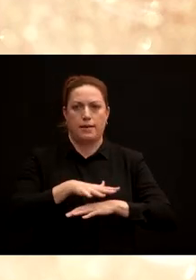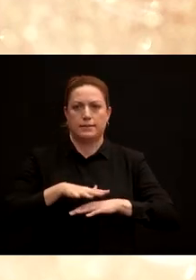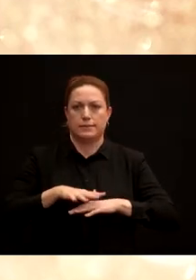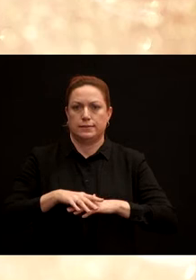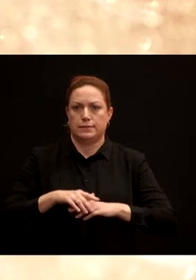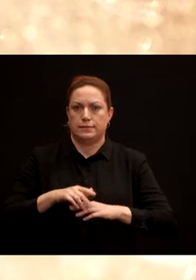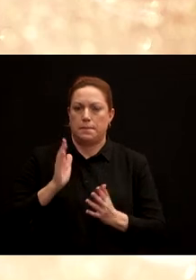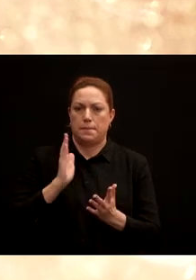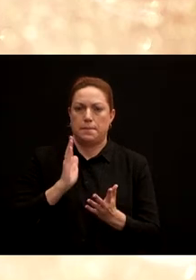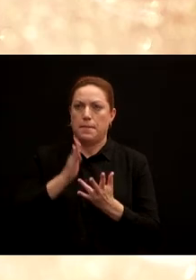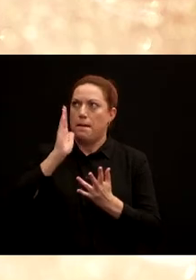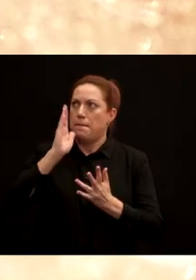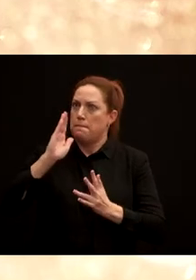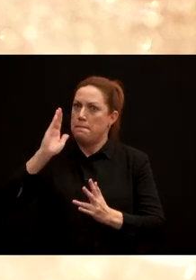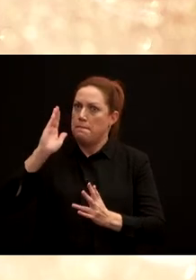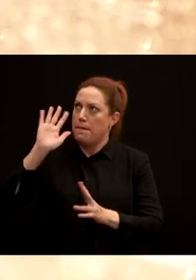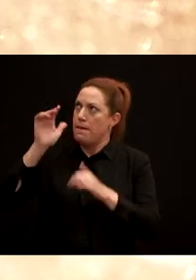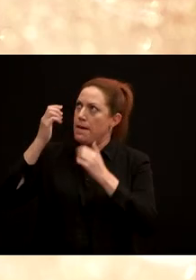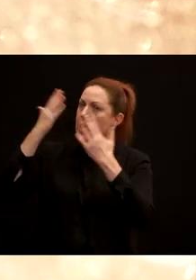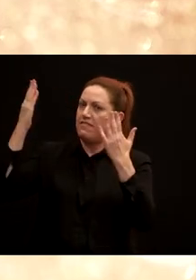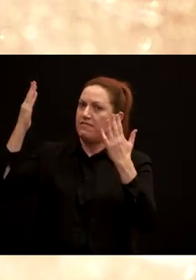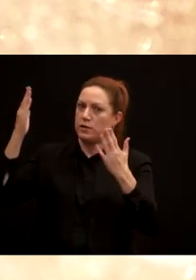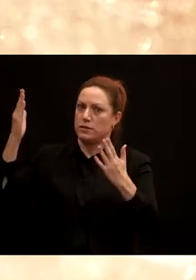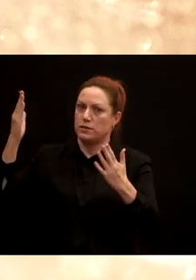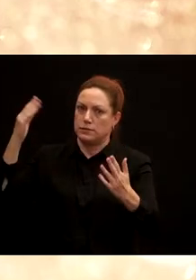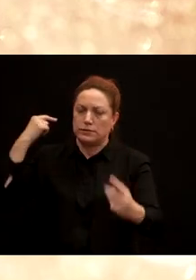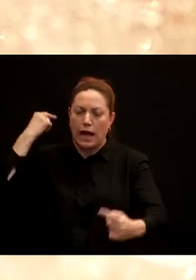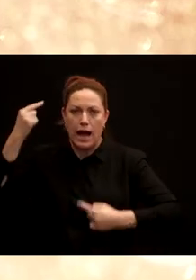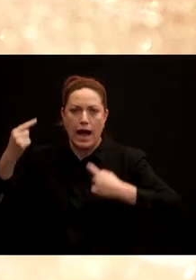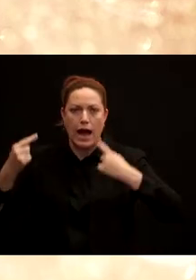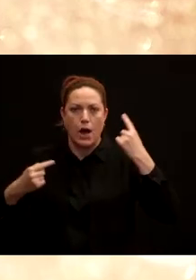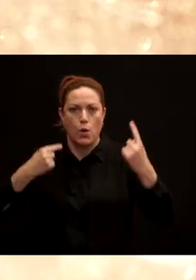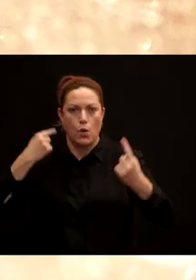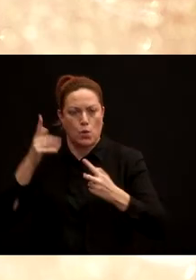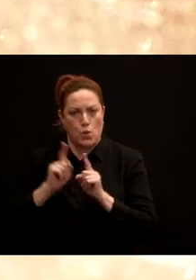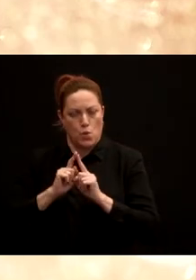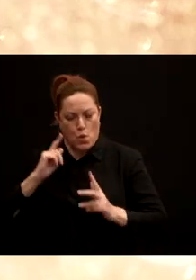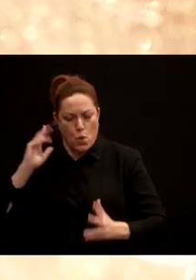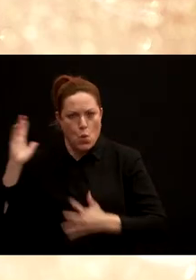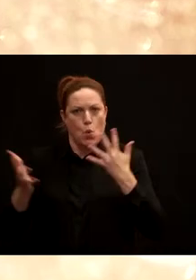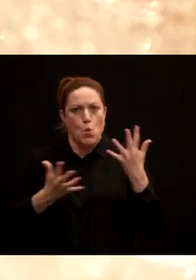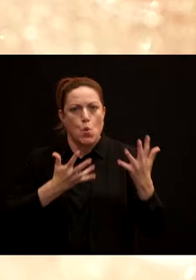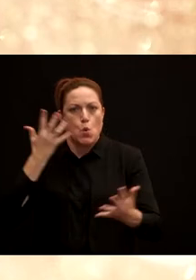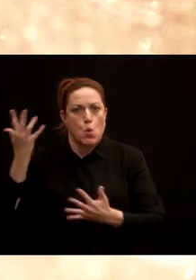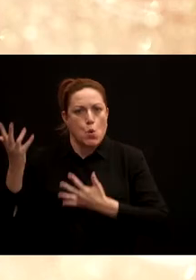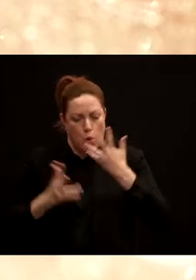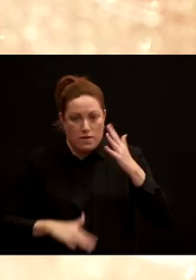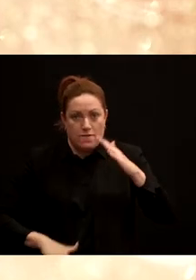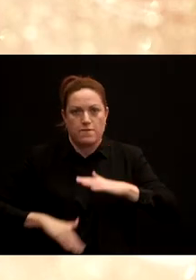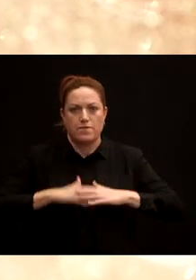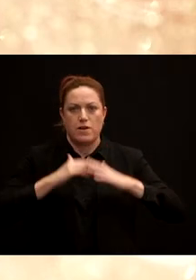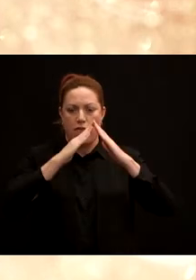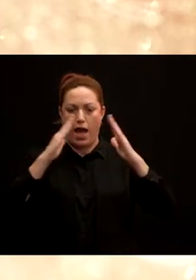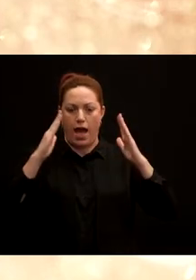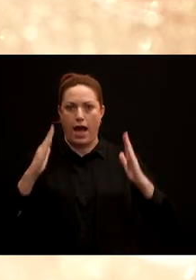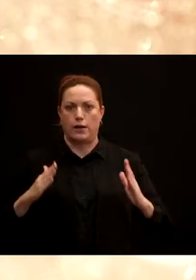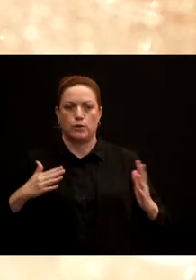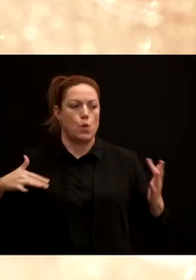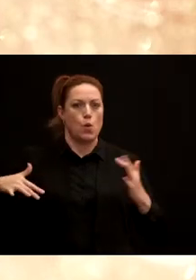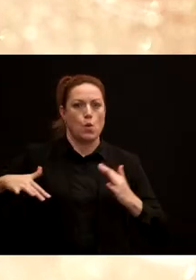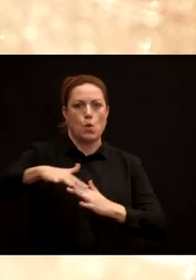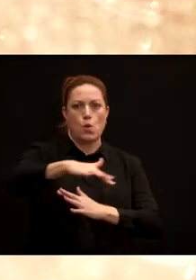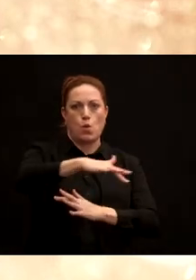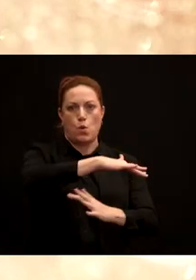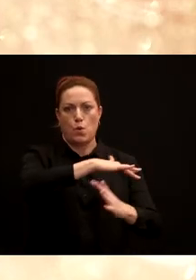heaven, there came a sound like the rush of a violent wind, and it filled the entire house, right where they